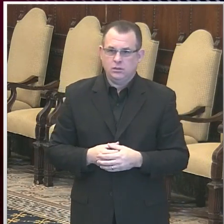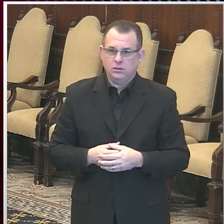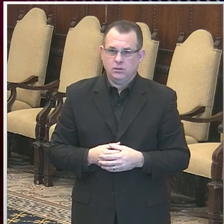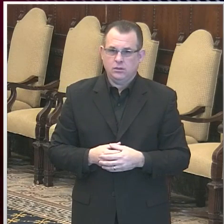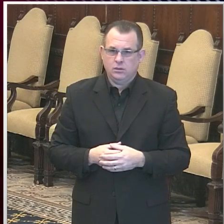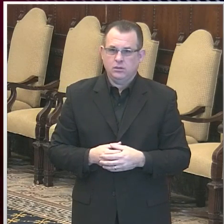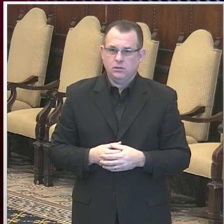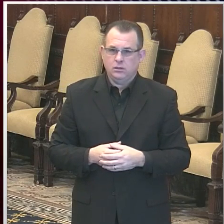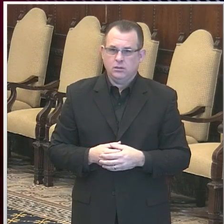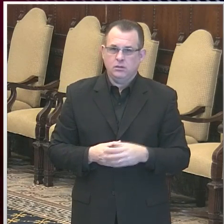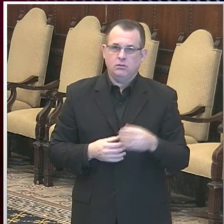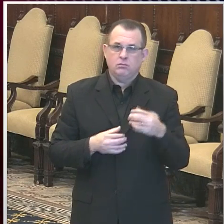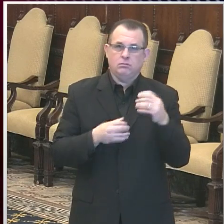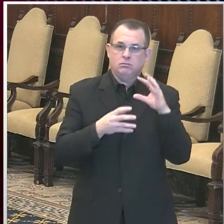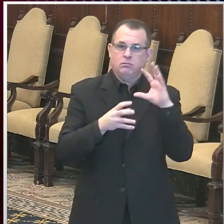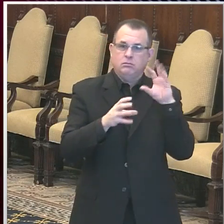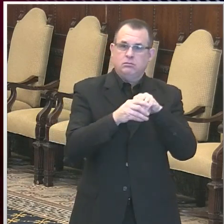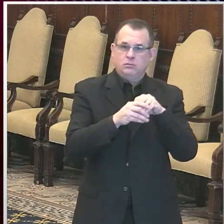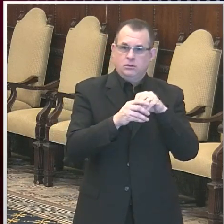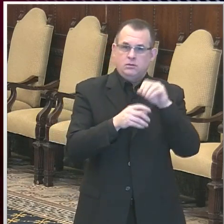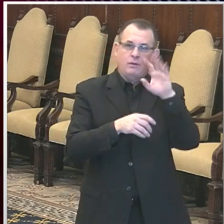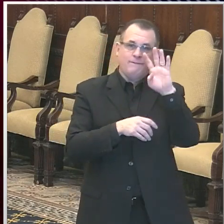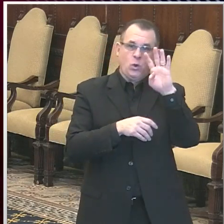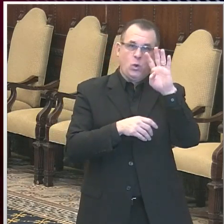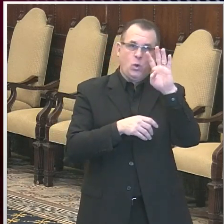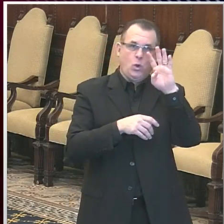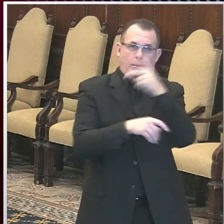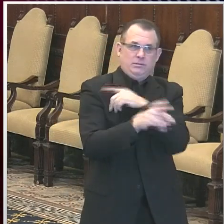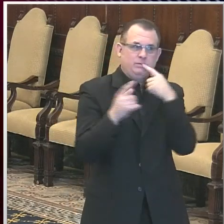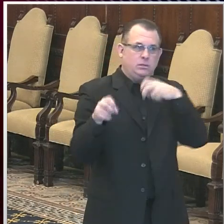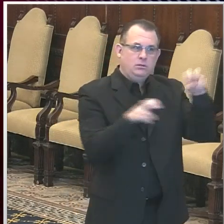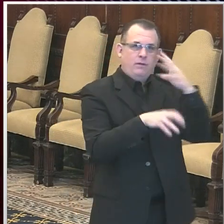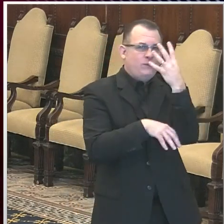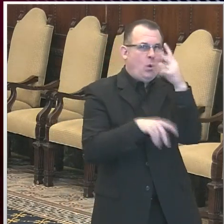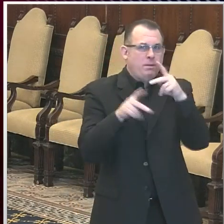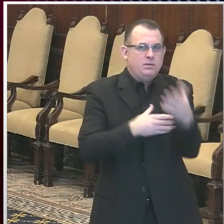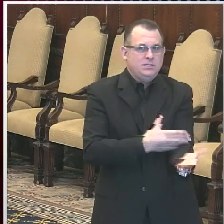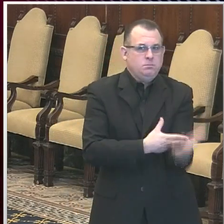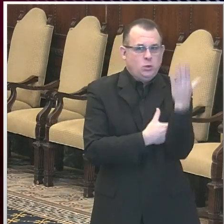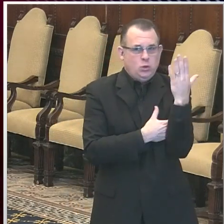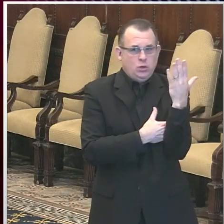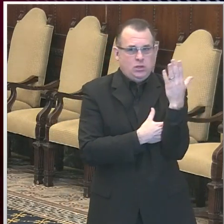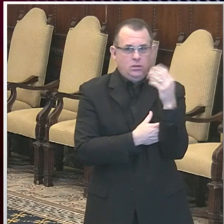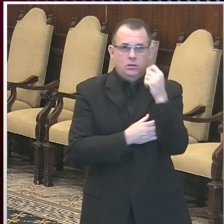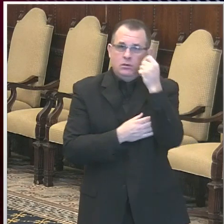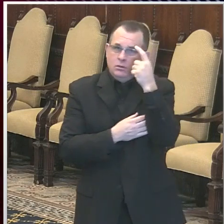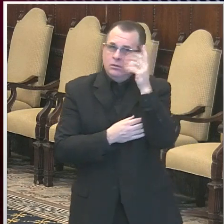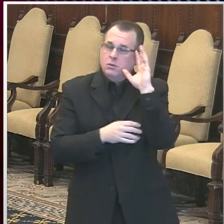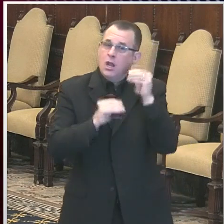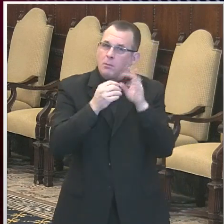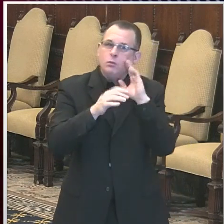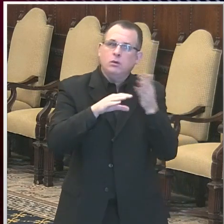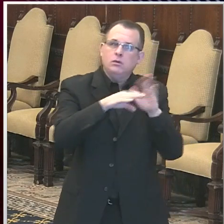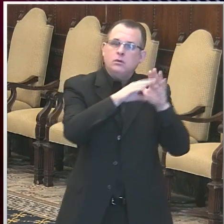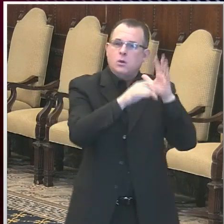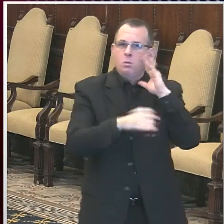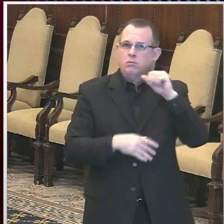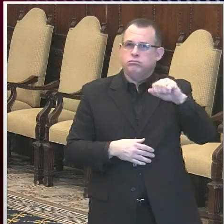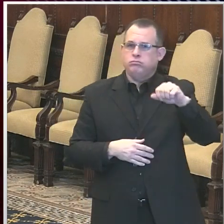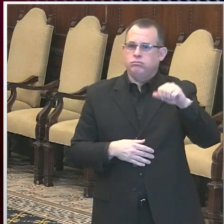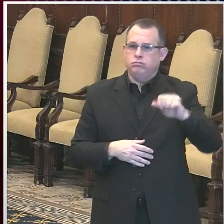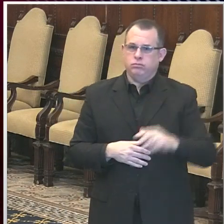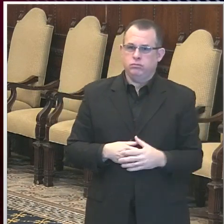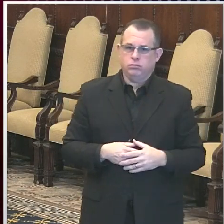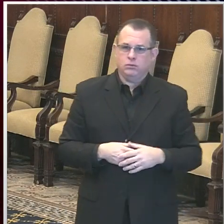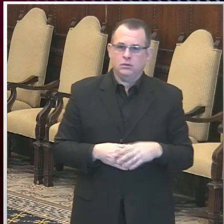on a day-to-day basis and maybe on an hour-to-hour basis. And then my final question is for the mayor. In terms of